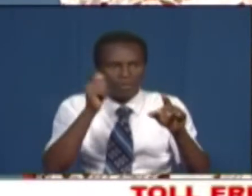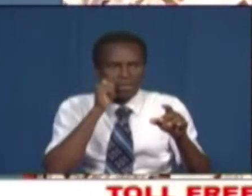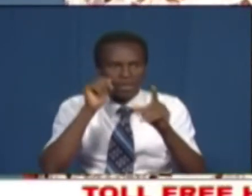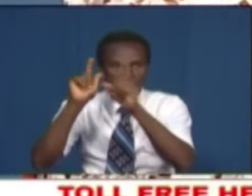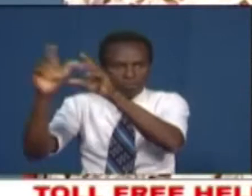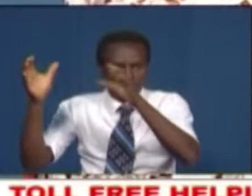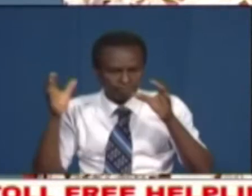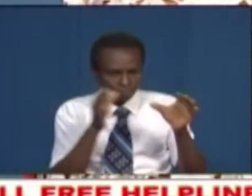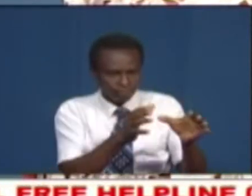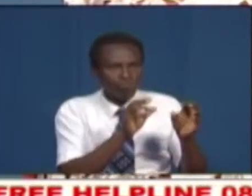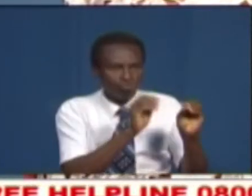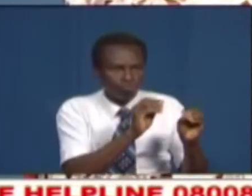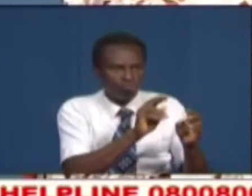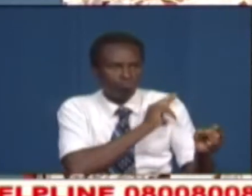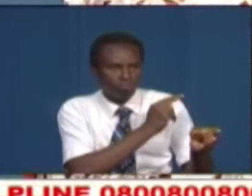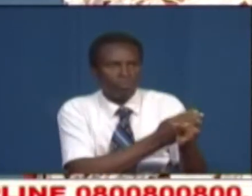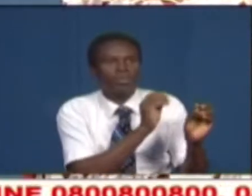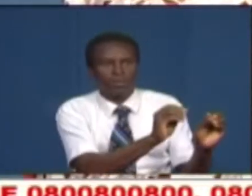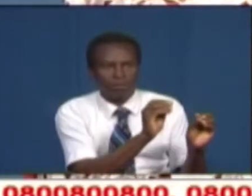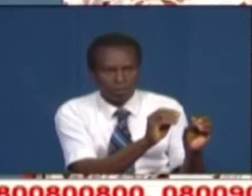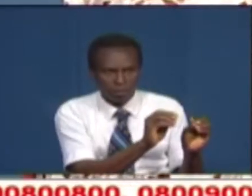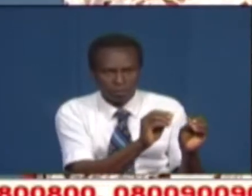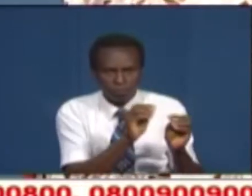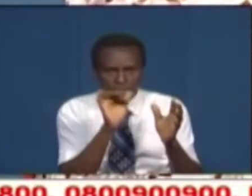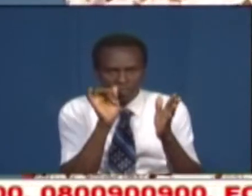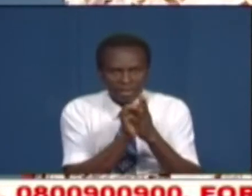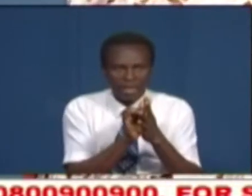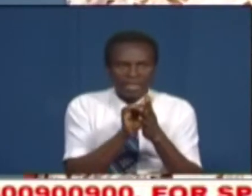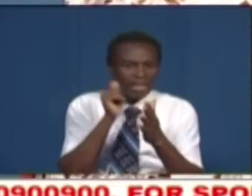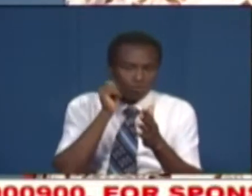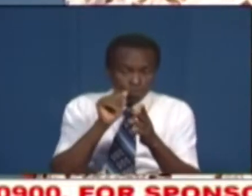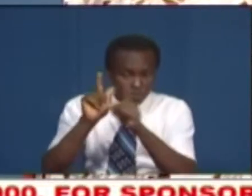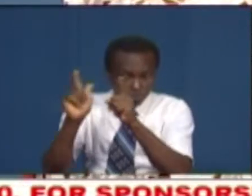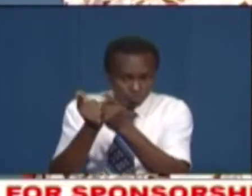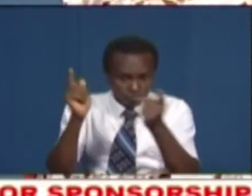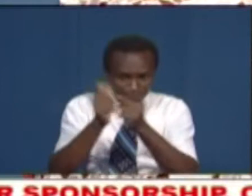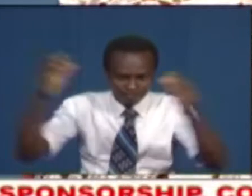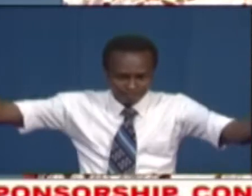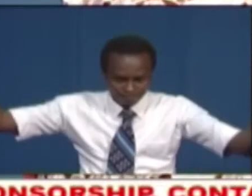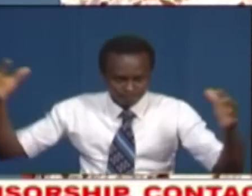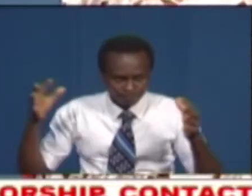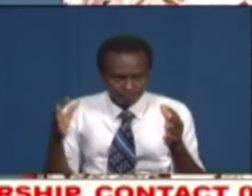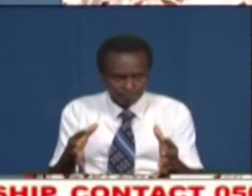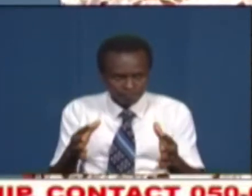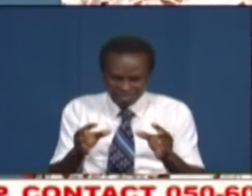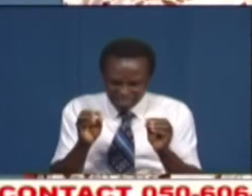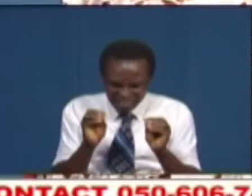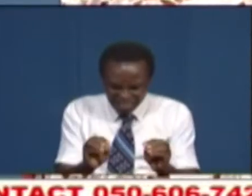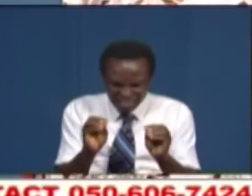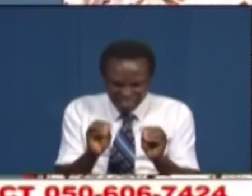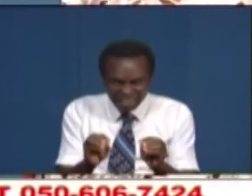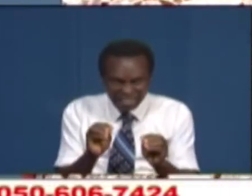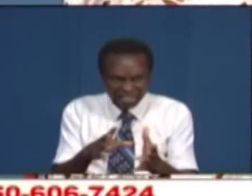year. And it is true that we can bring these women together and give them a knowledge at the